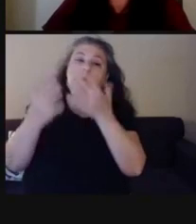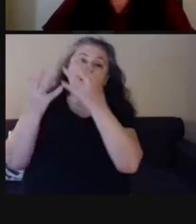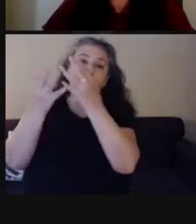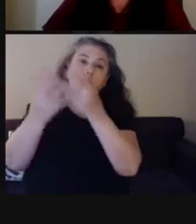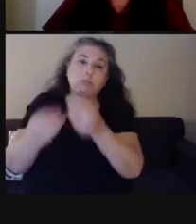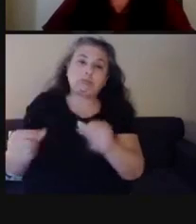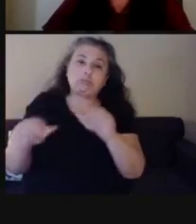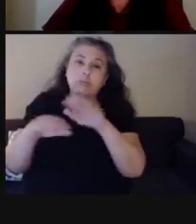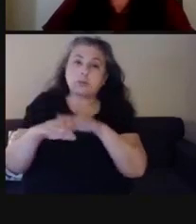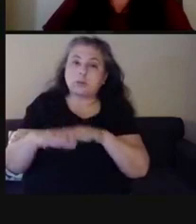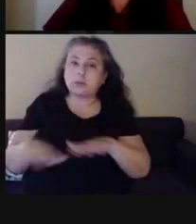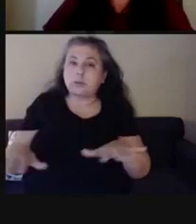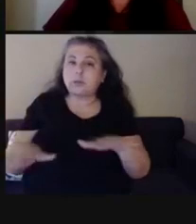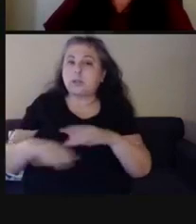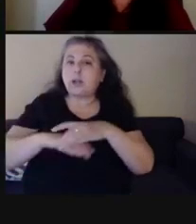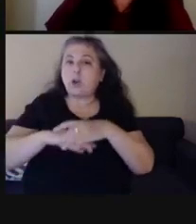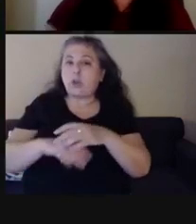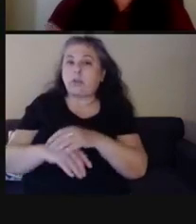earth.